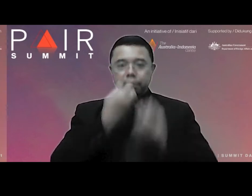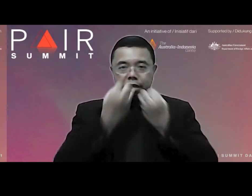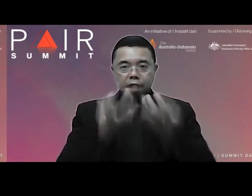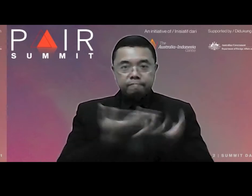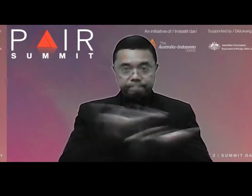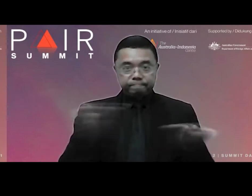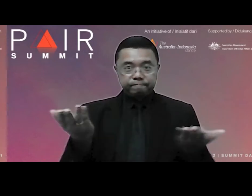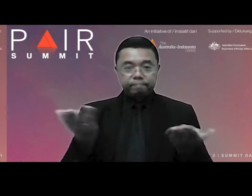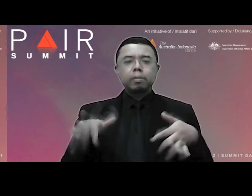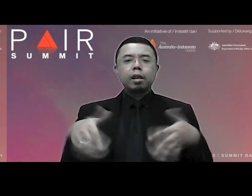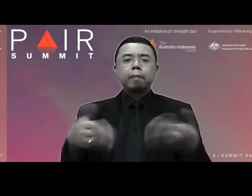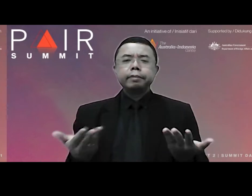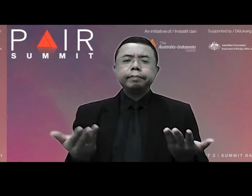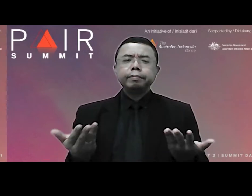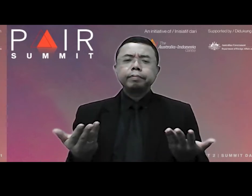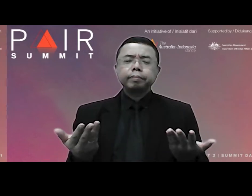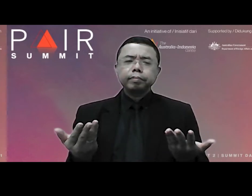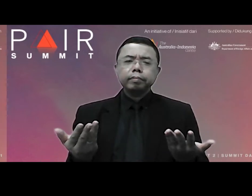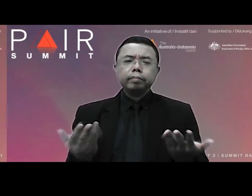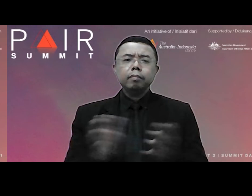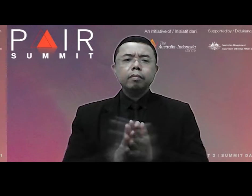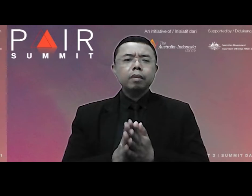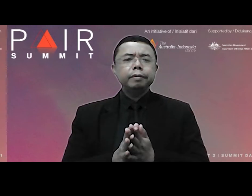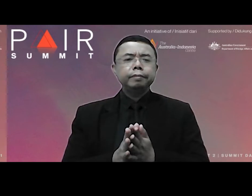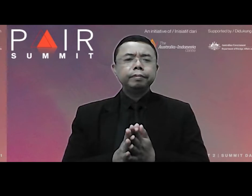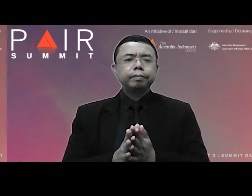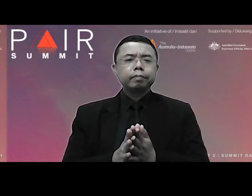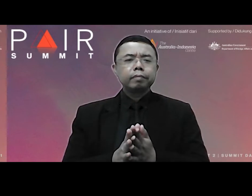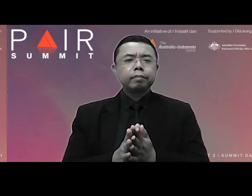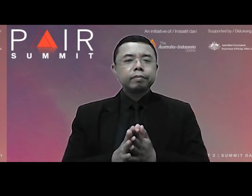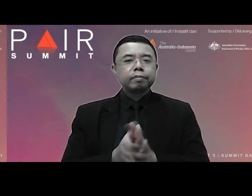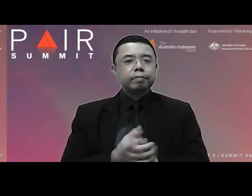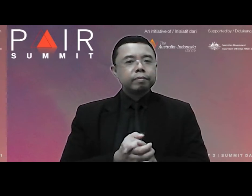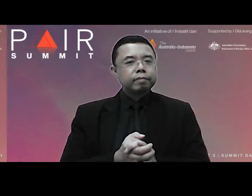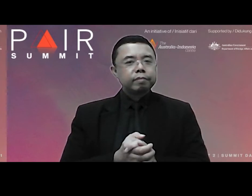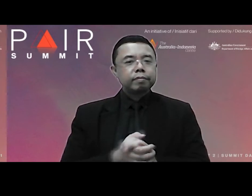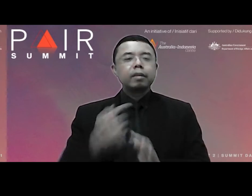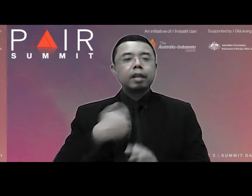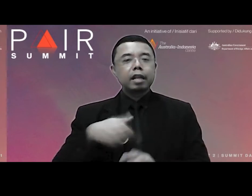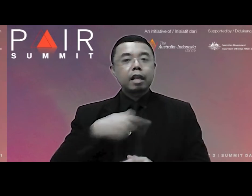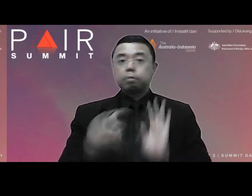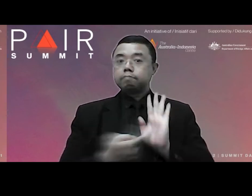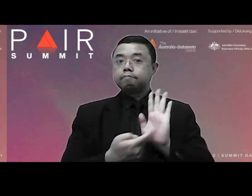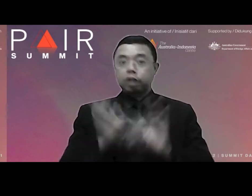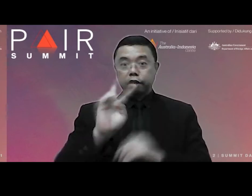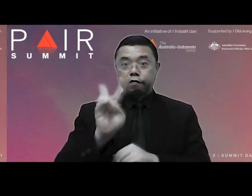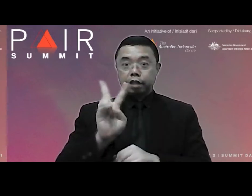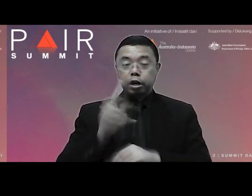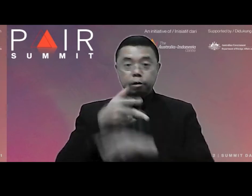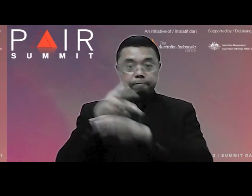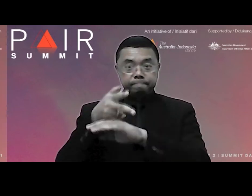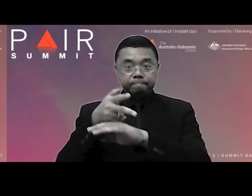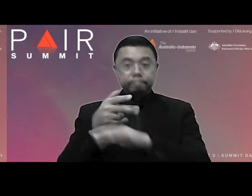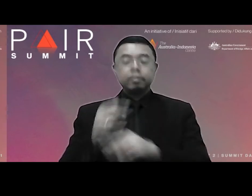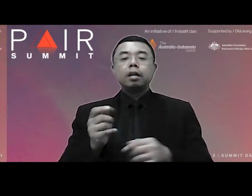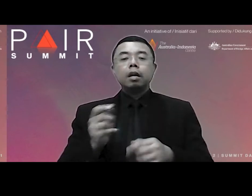of an idea of what some healthcare workers have been facing is show you a video in a moment. This is where we spoke to one of the